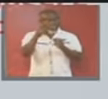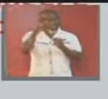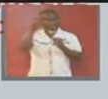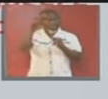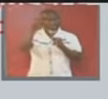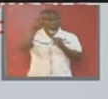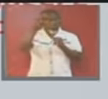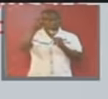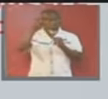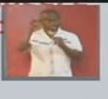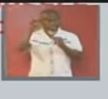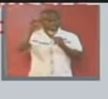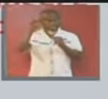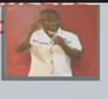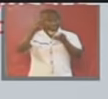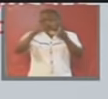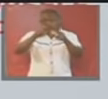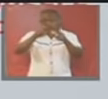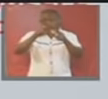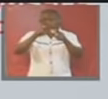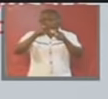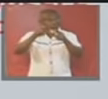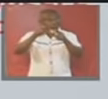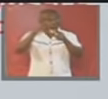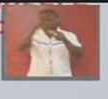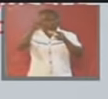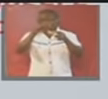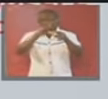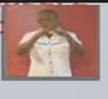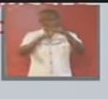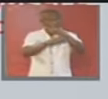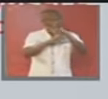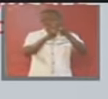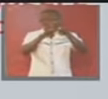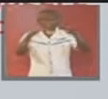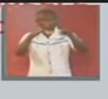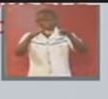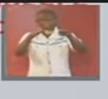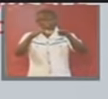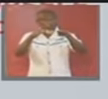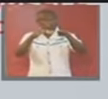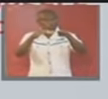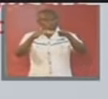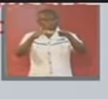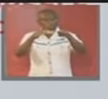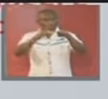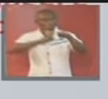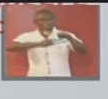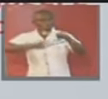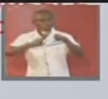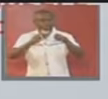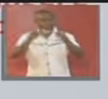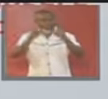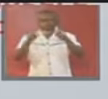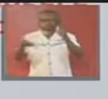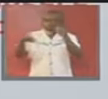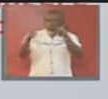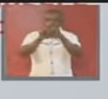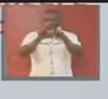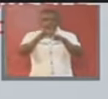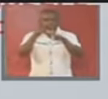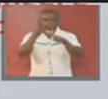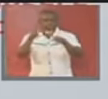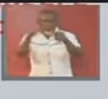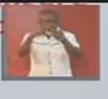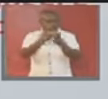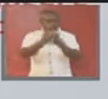open. So that's one policy perspective. The second policy perspective